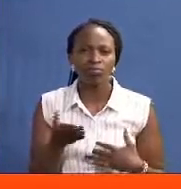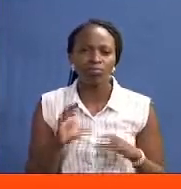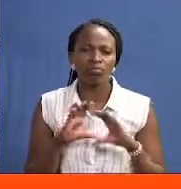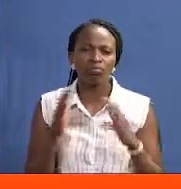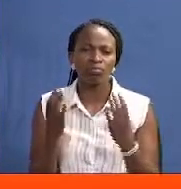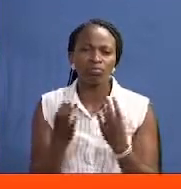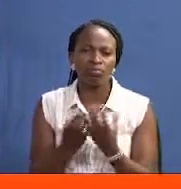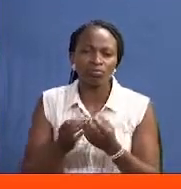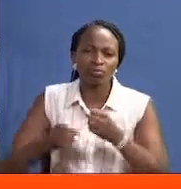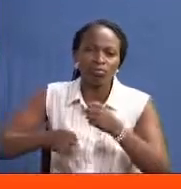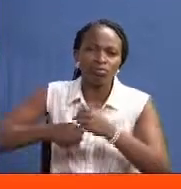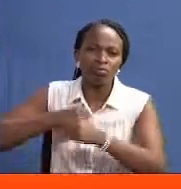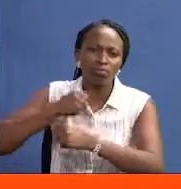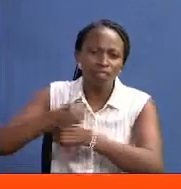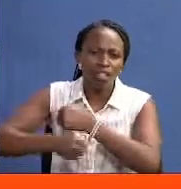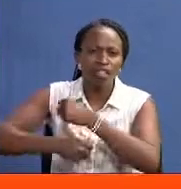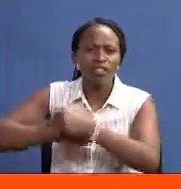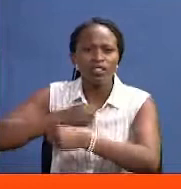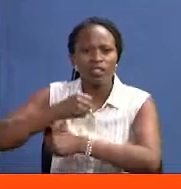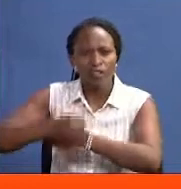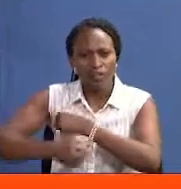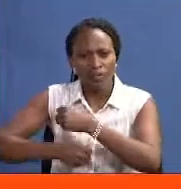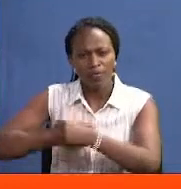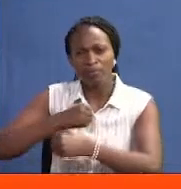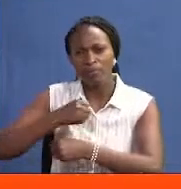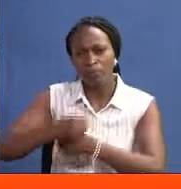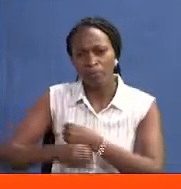evolves. I do not think anything is static.